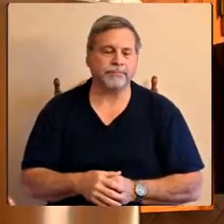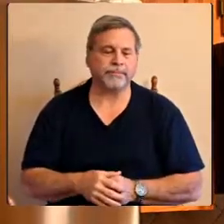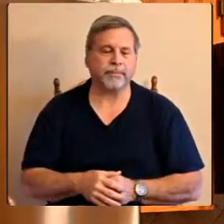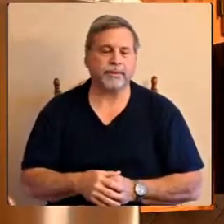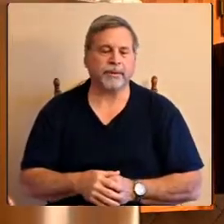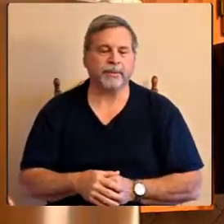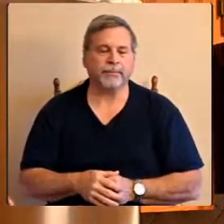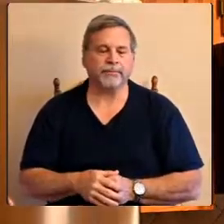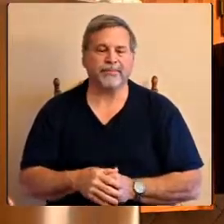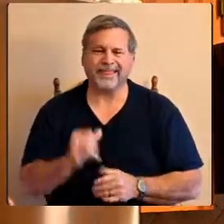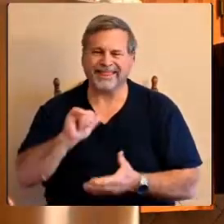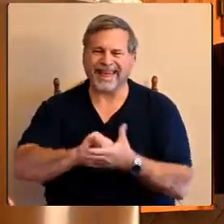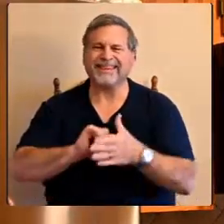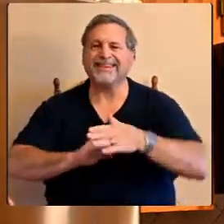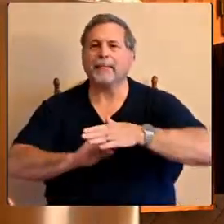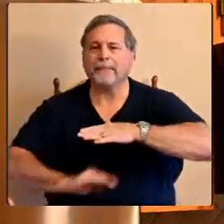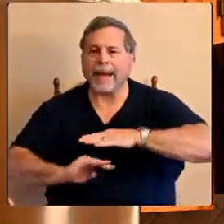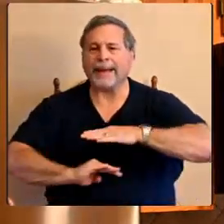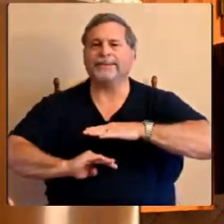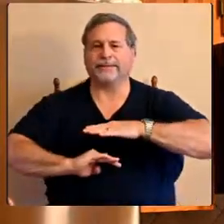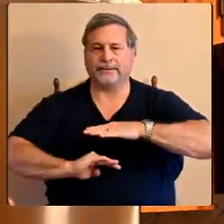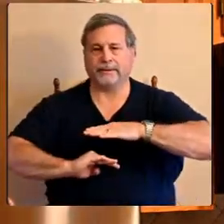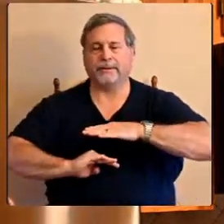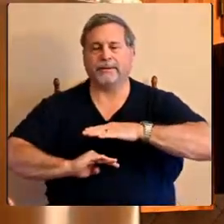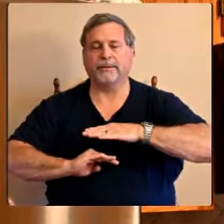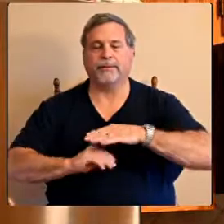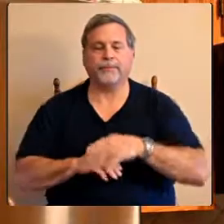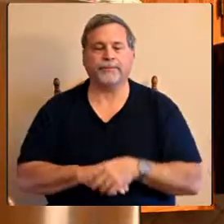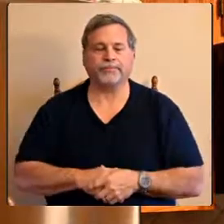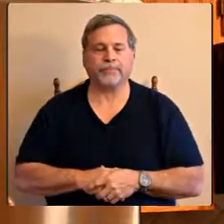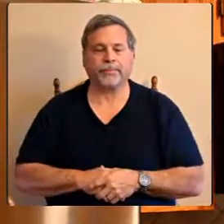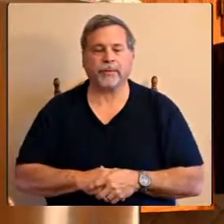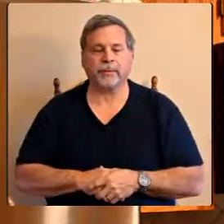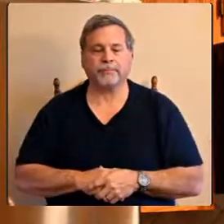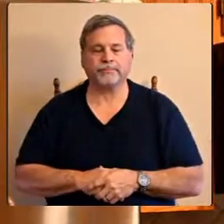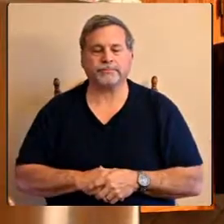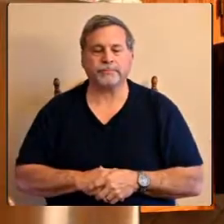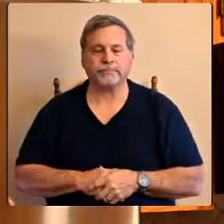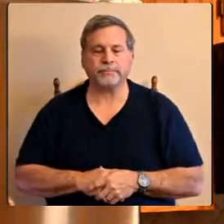Now we have that. That's the base for what we're going to put in here.